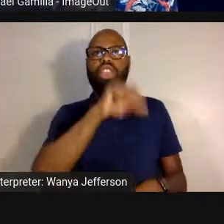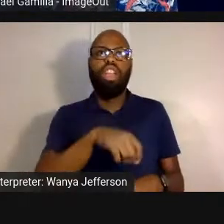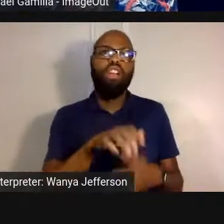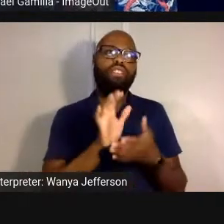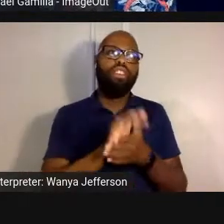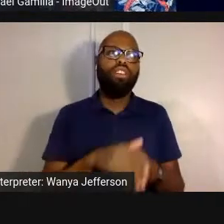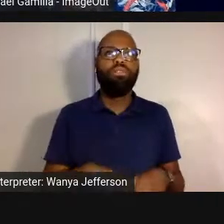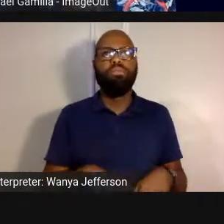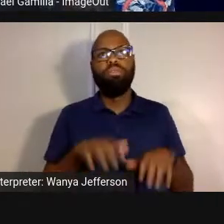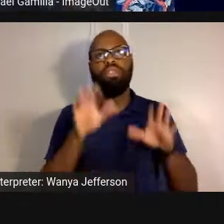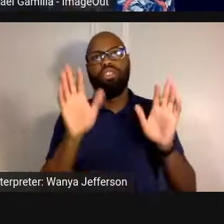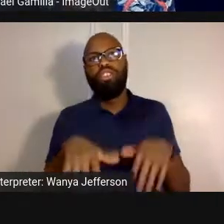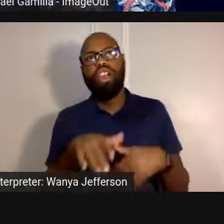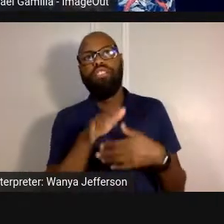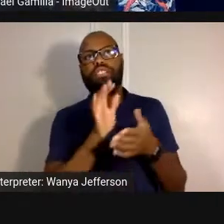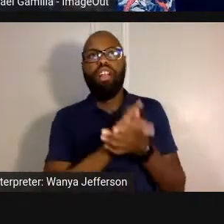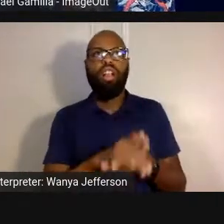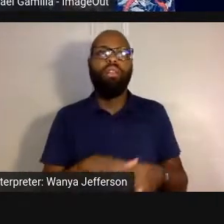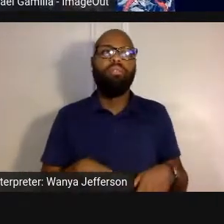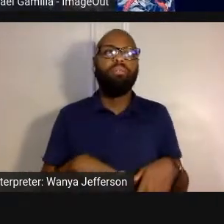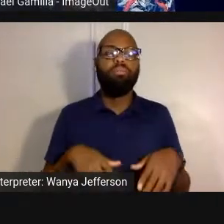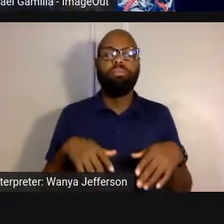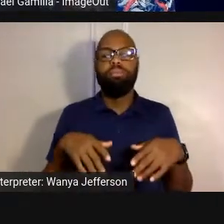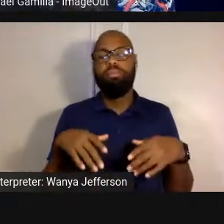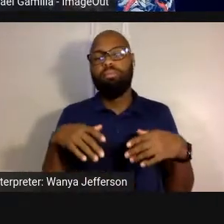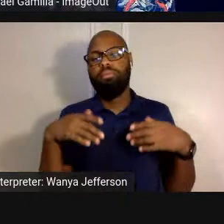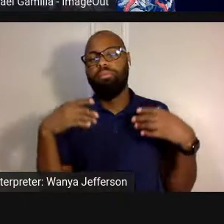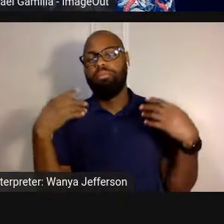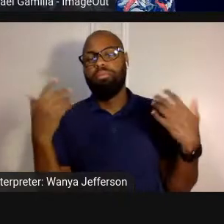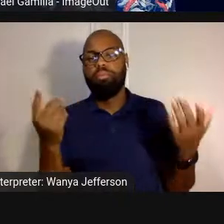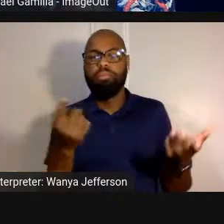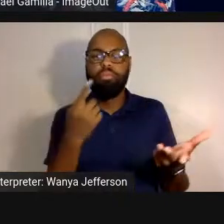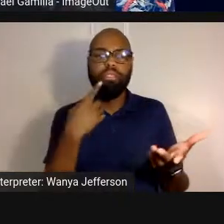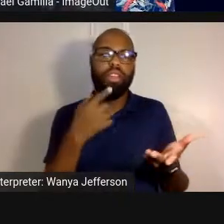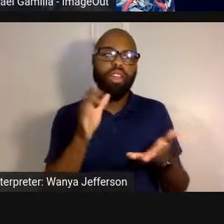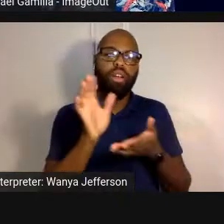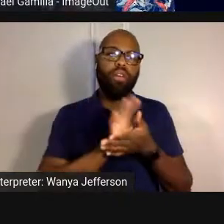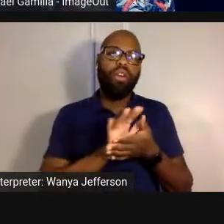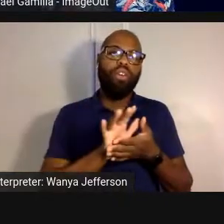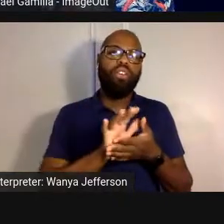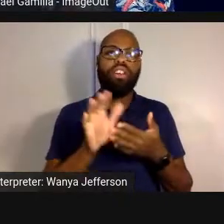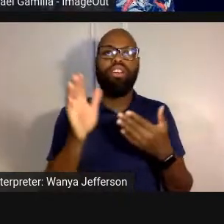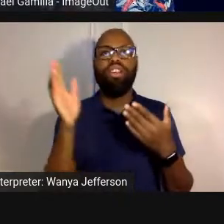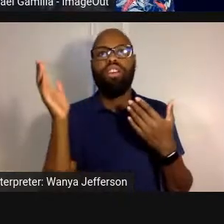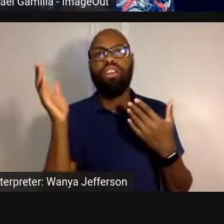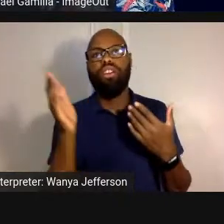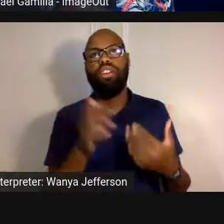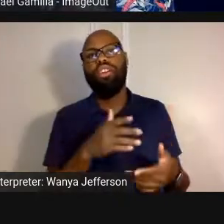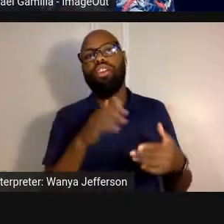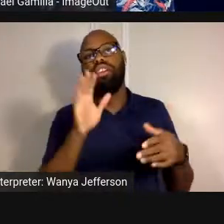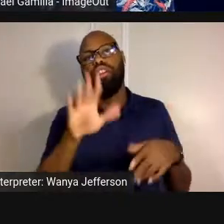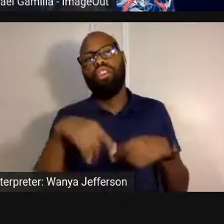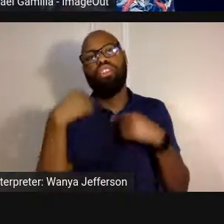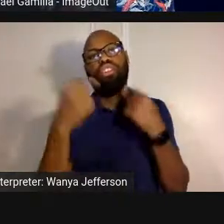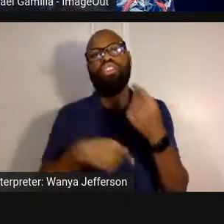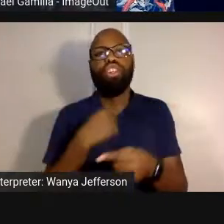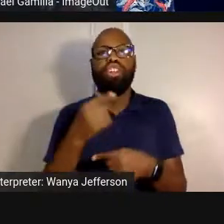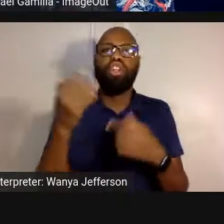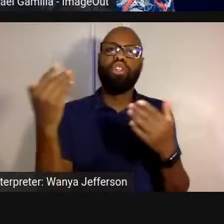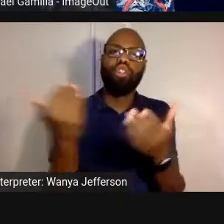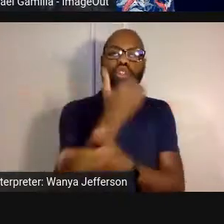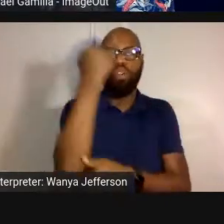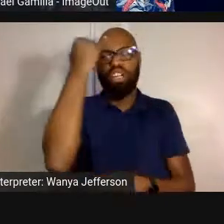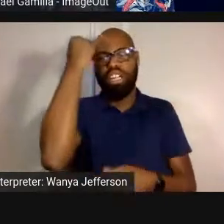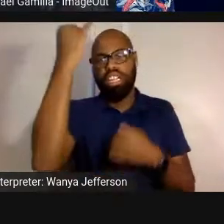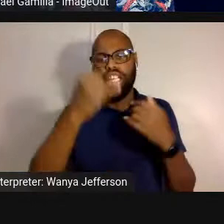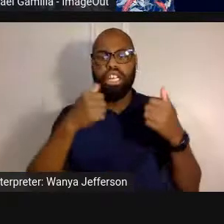Great. I think it's, you know, it's a movie that's bringing, you know, like the new generation, the new ideas. So